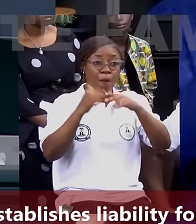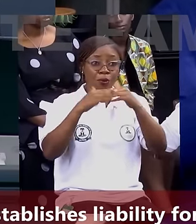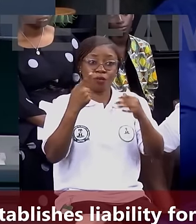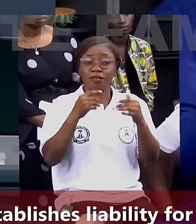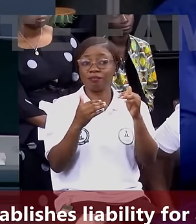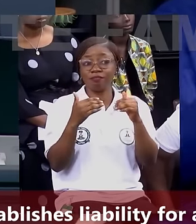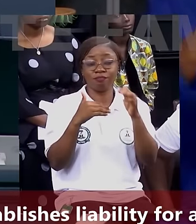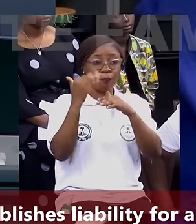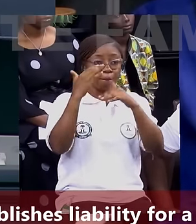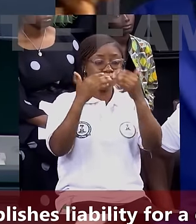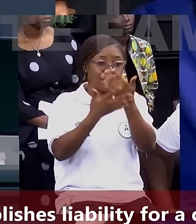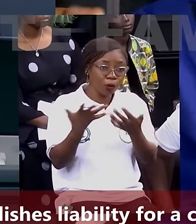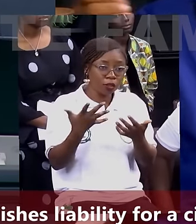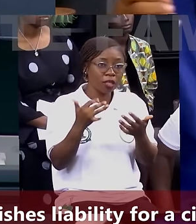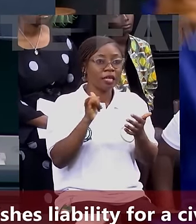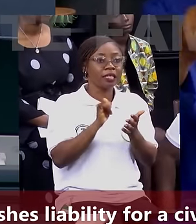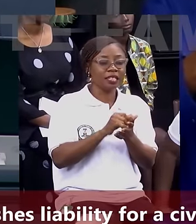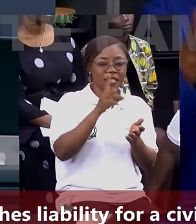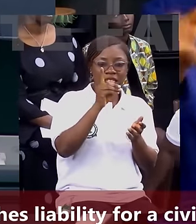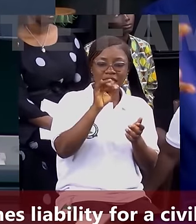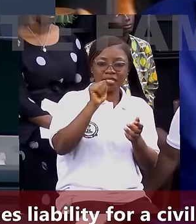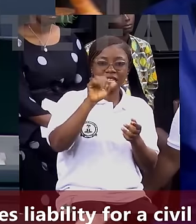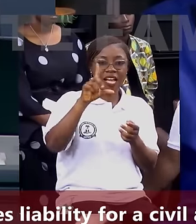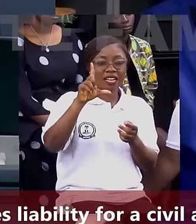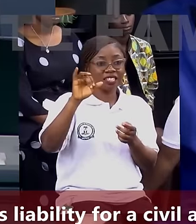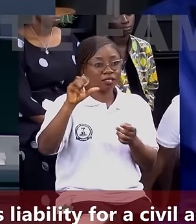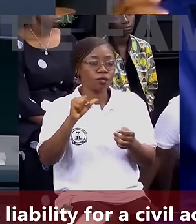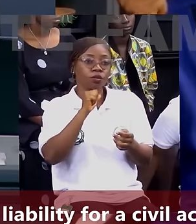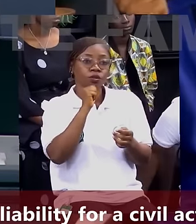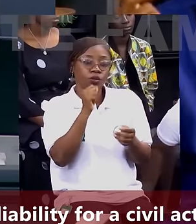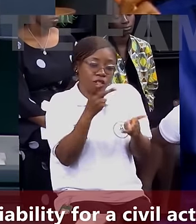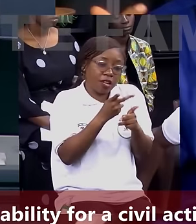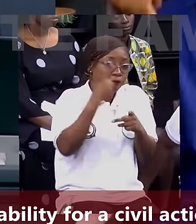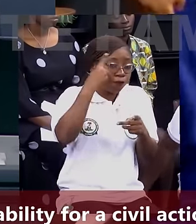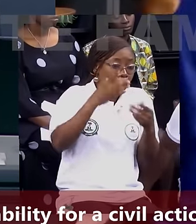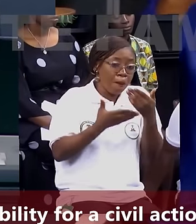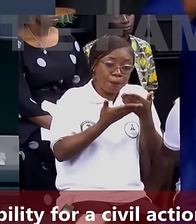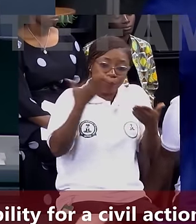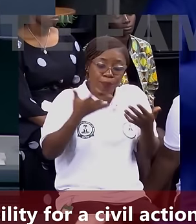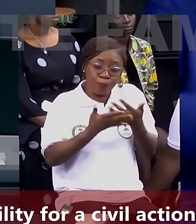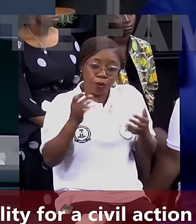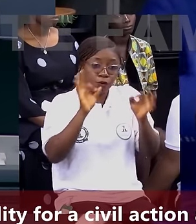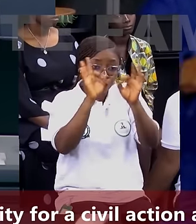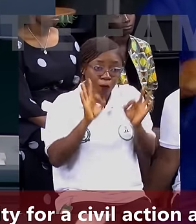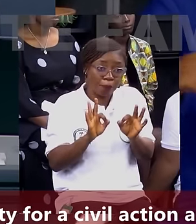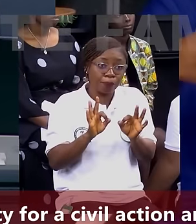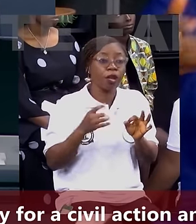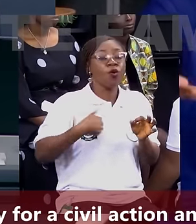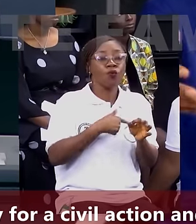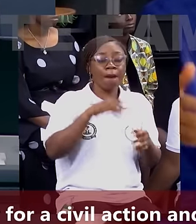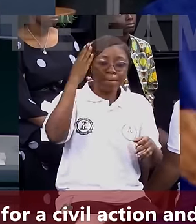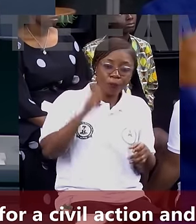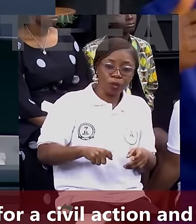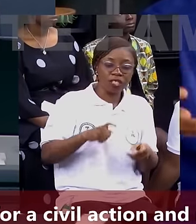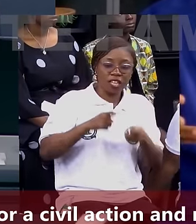not take care of the blood-forming function of the kidney. So we must give some medication that will help boost the